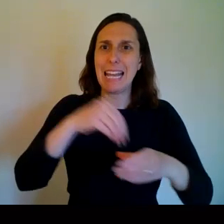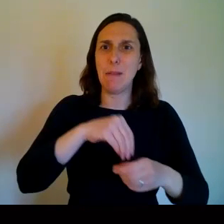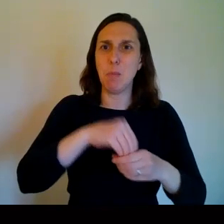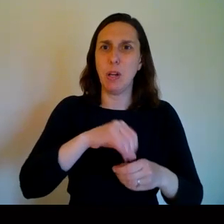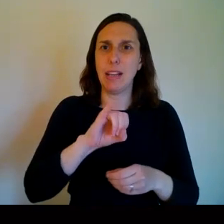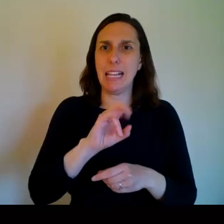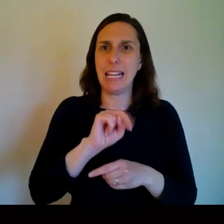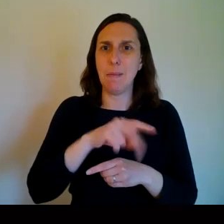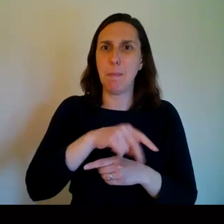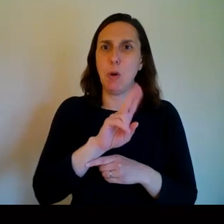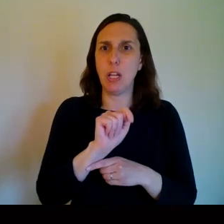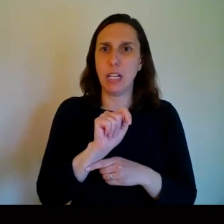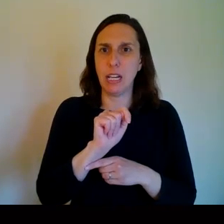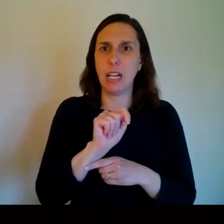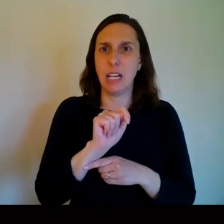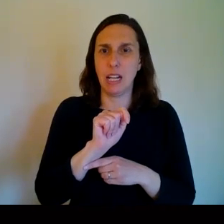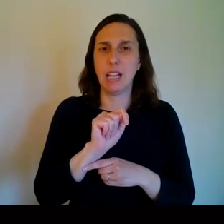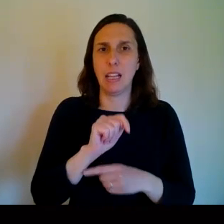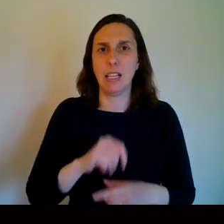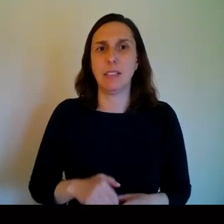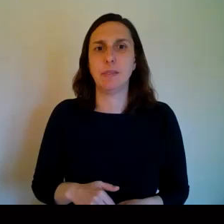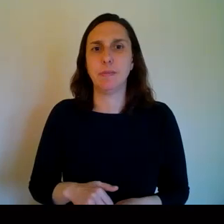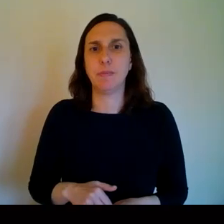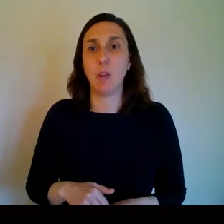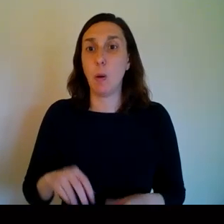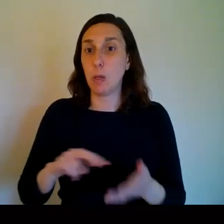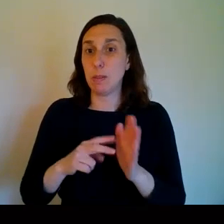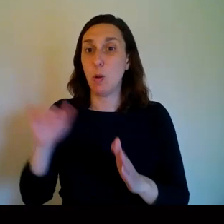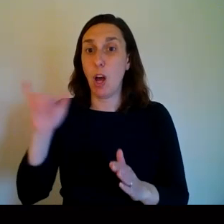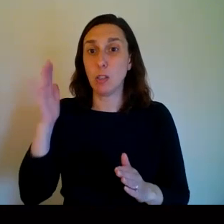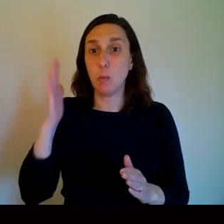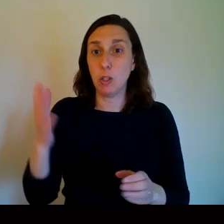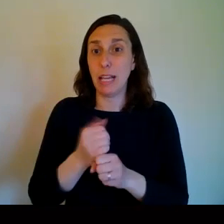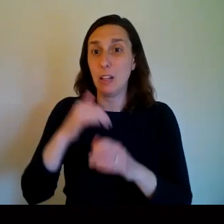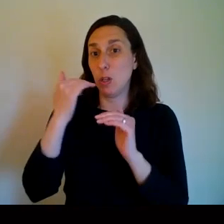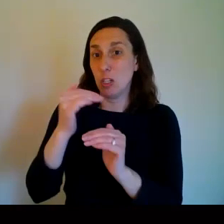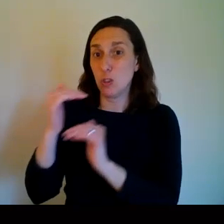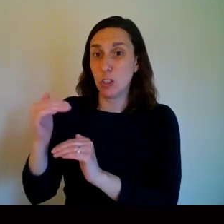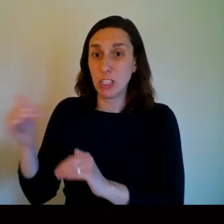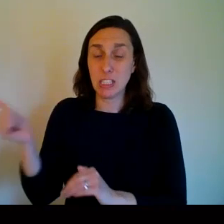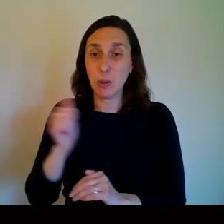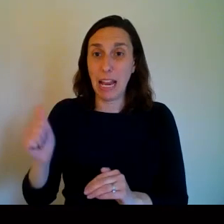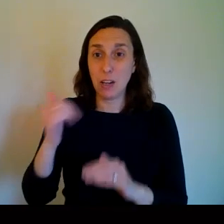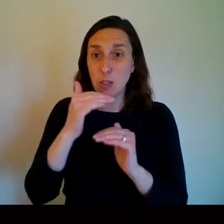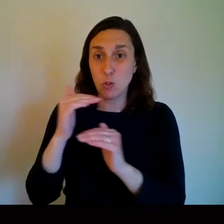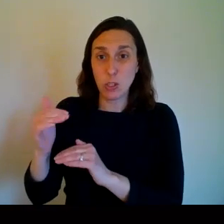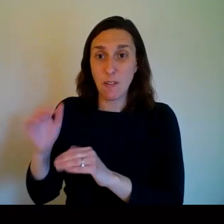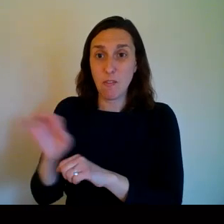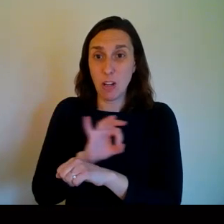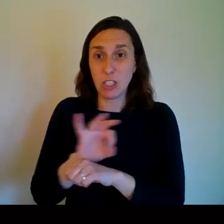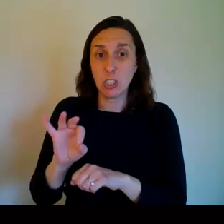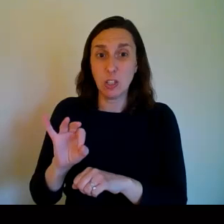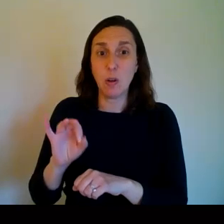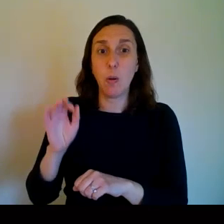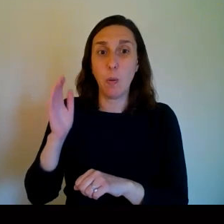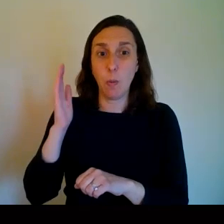space, which means we'll also get the restrictions. Any restriction in these functions is a